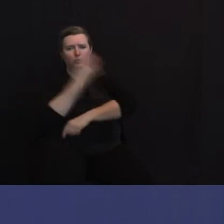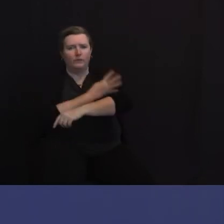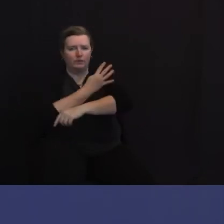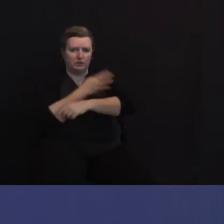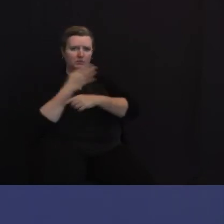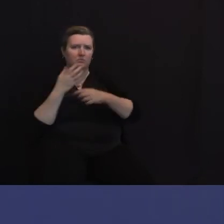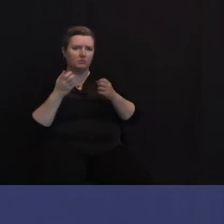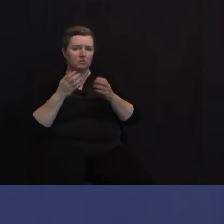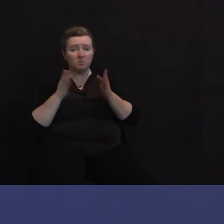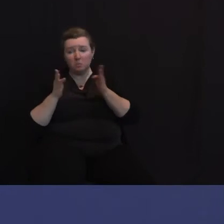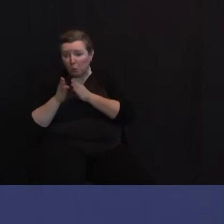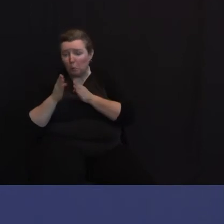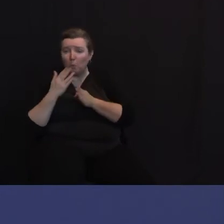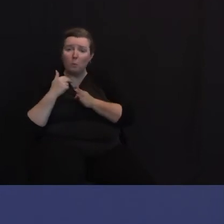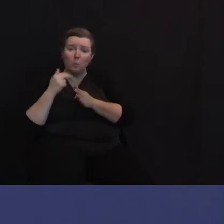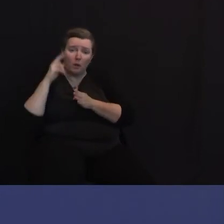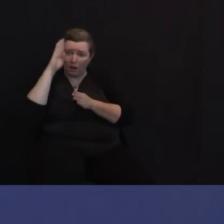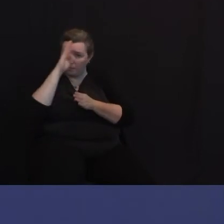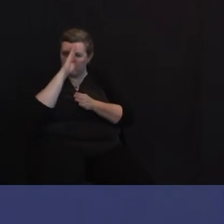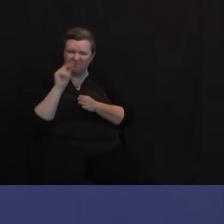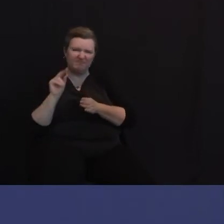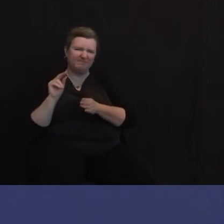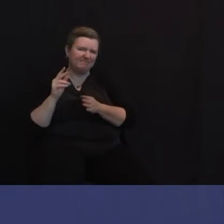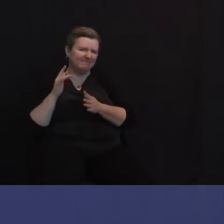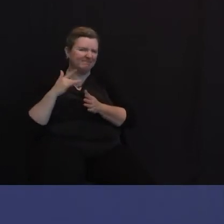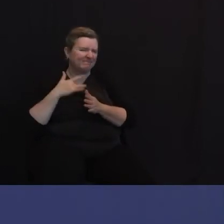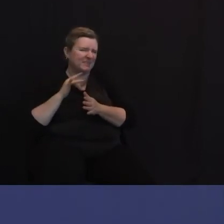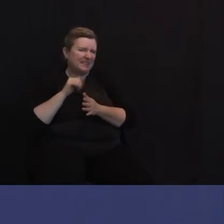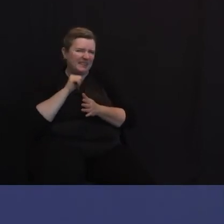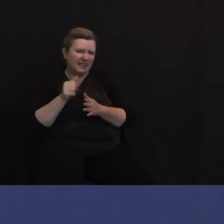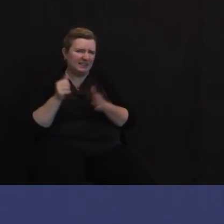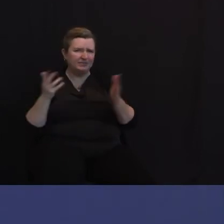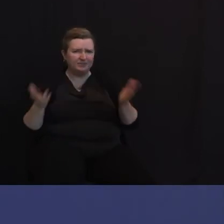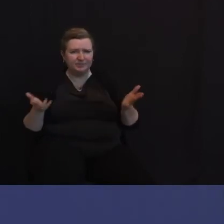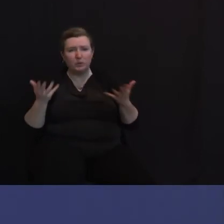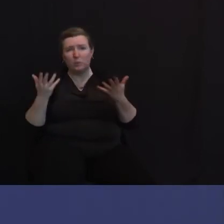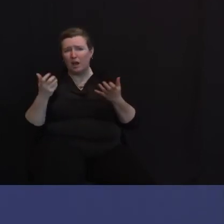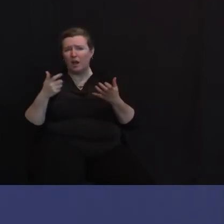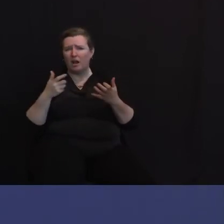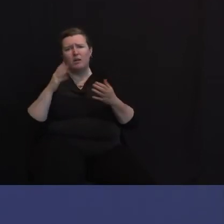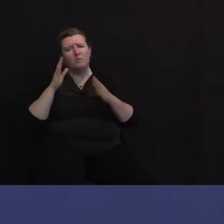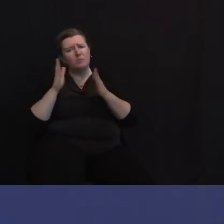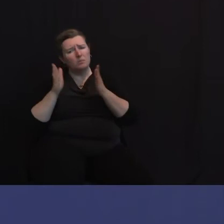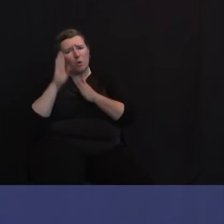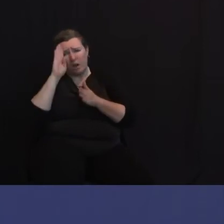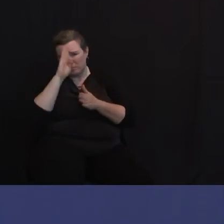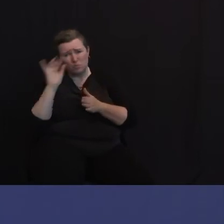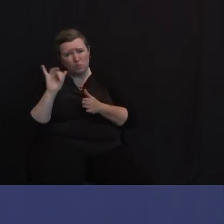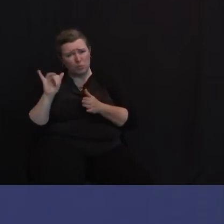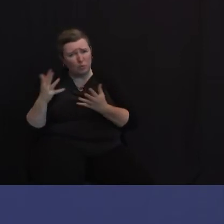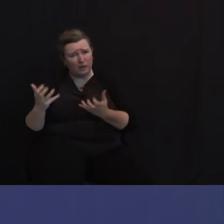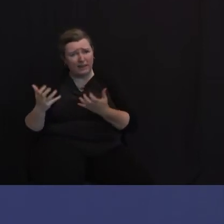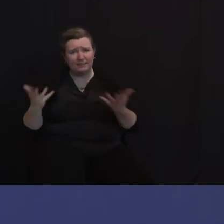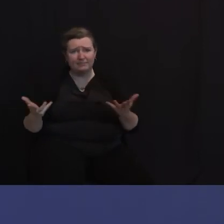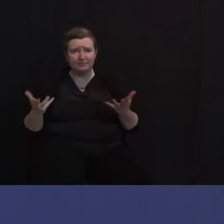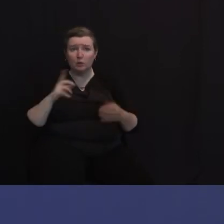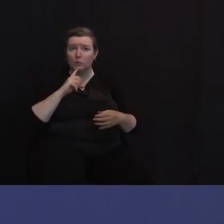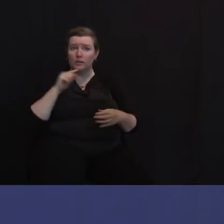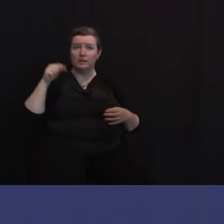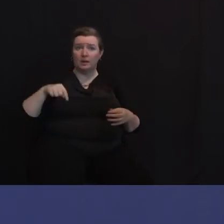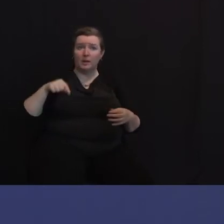smaller ones, and that's something I know you're pushing to see change, and it can make a real difference. Yeah, right? and it's available to all hospitals. Yeah,